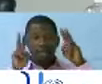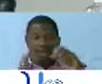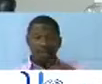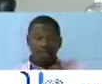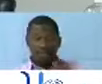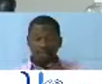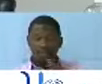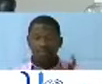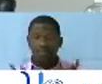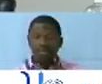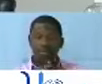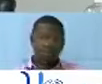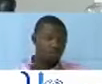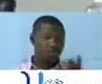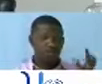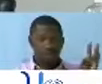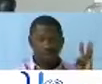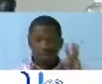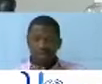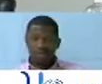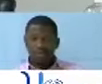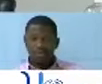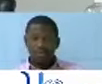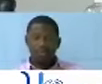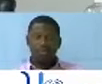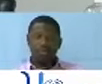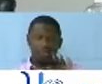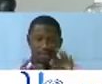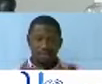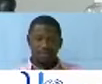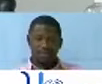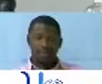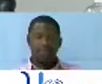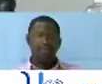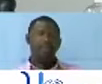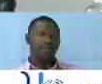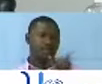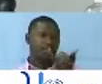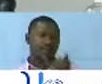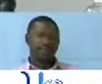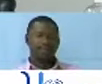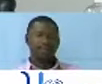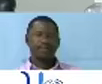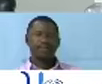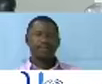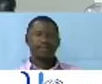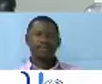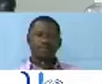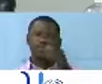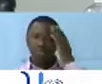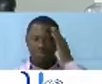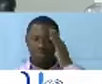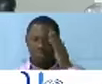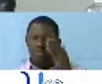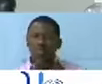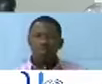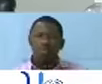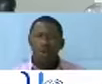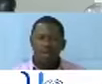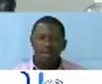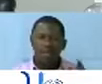dafa bañon pour gisse ak ñom. Yes. Wow. And do you know why he refused to see